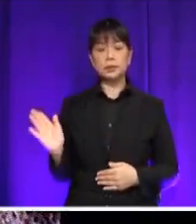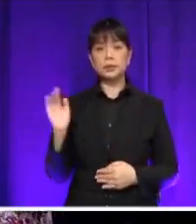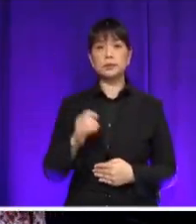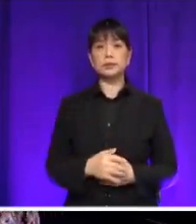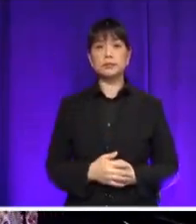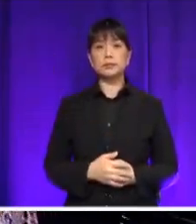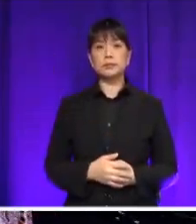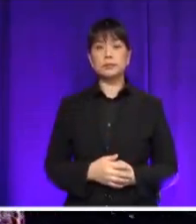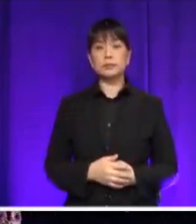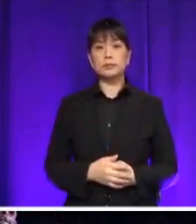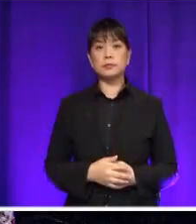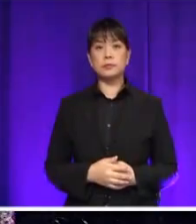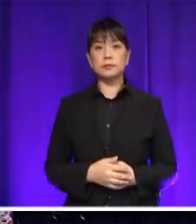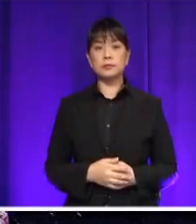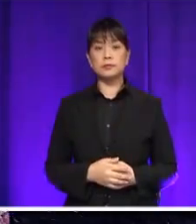this?